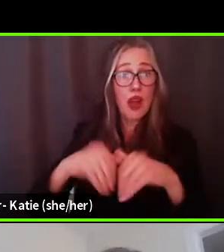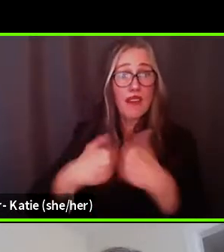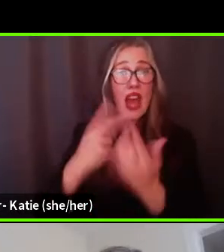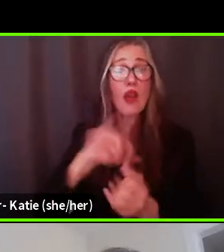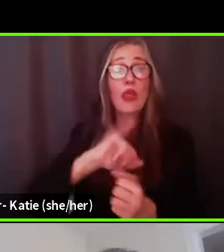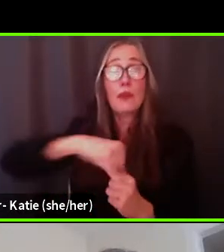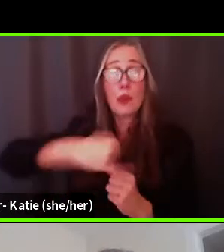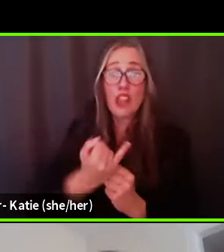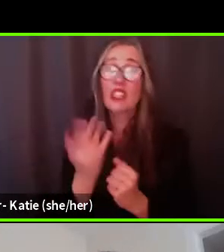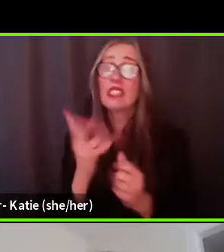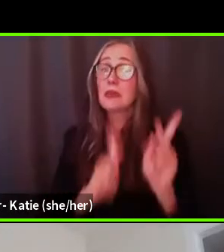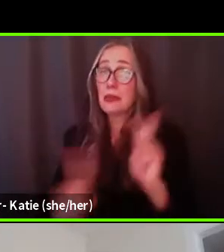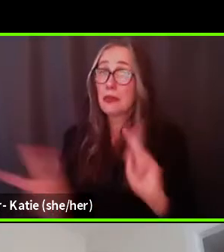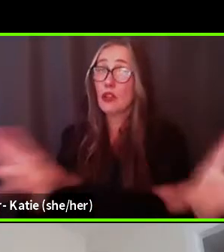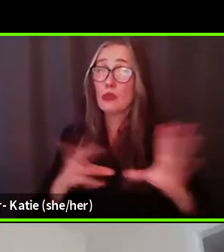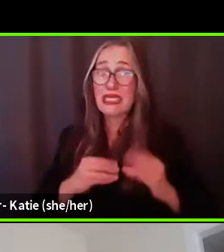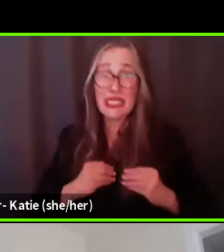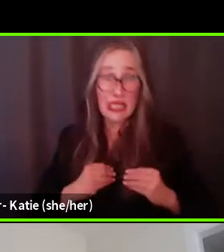received